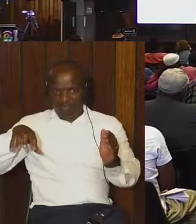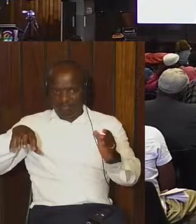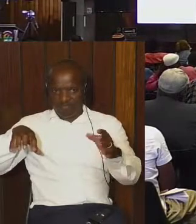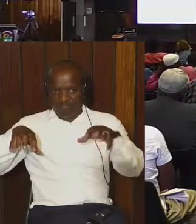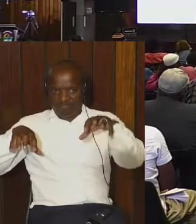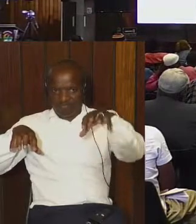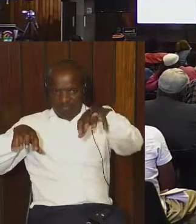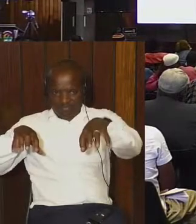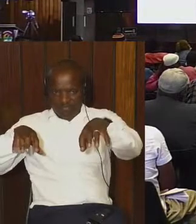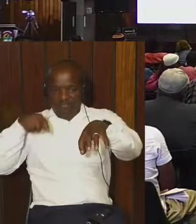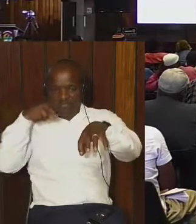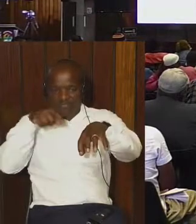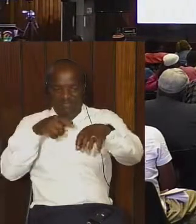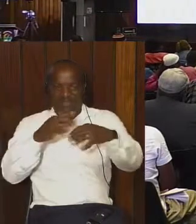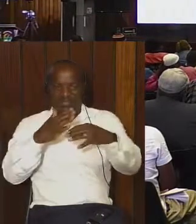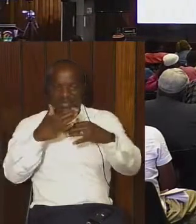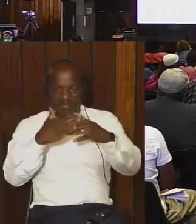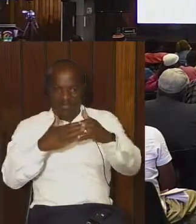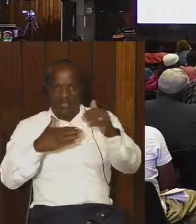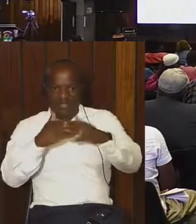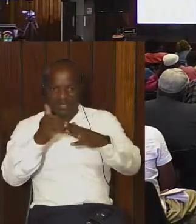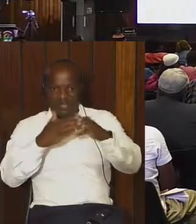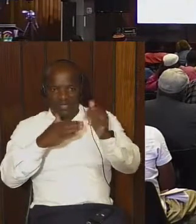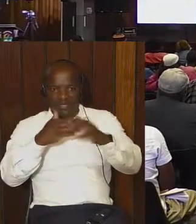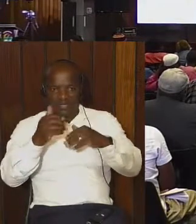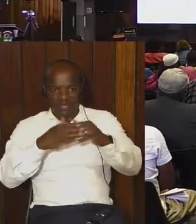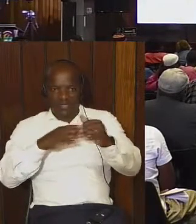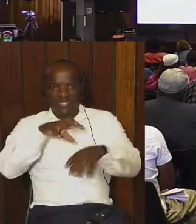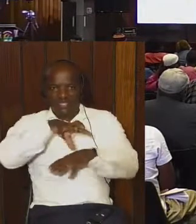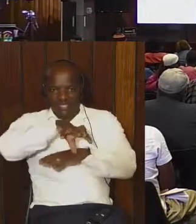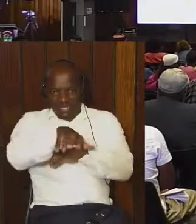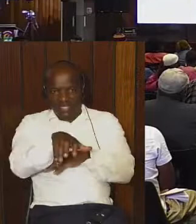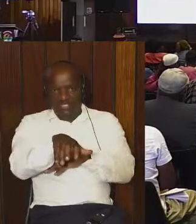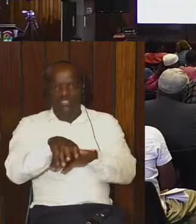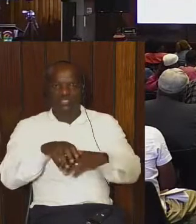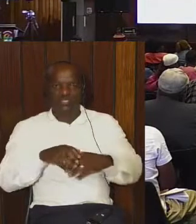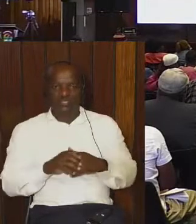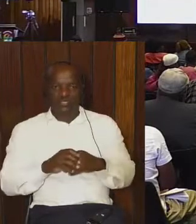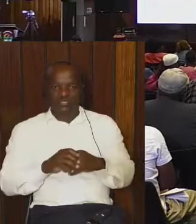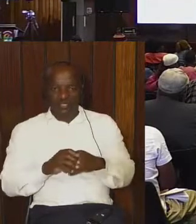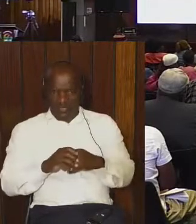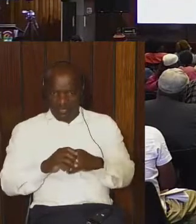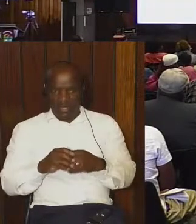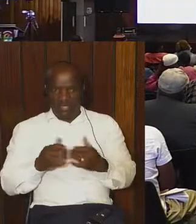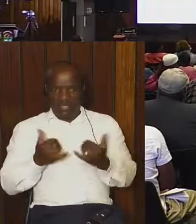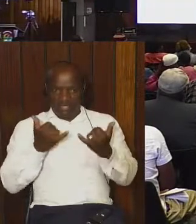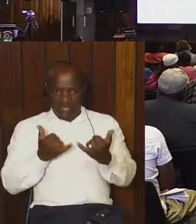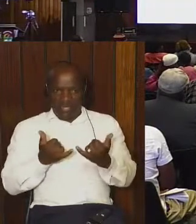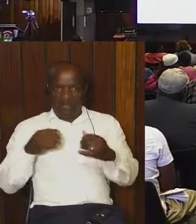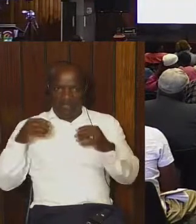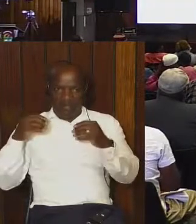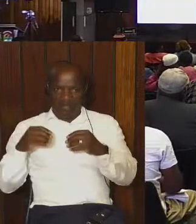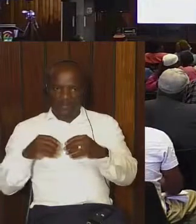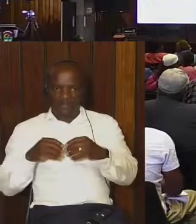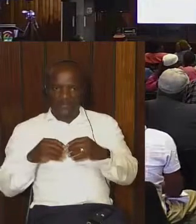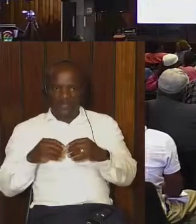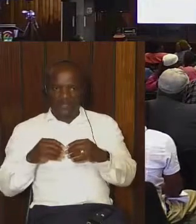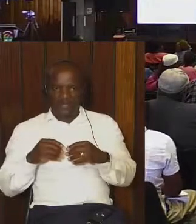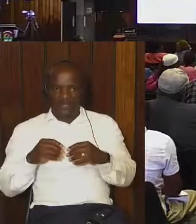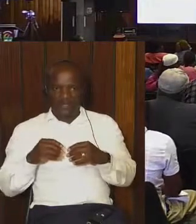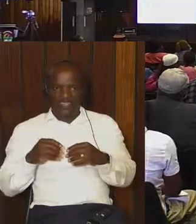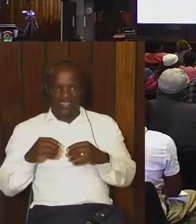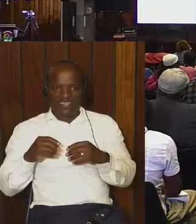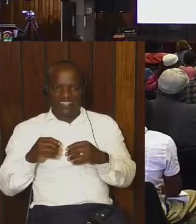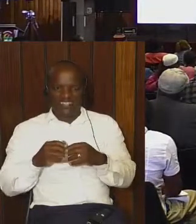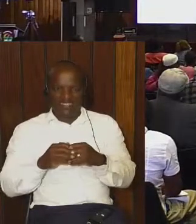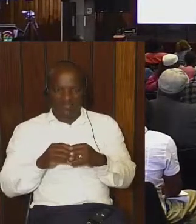as the councillors are busy working towards building more malls. And then underneath, then they